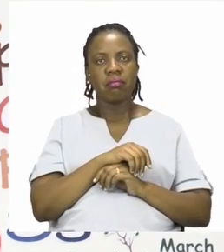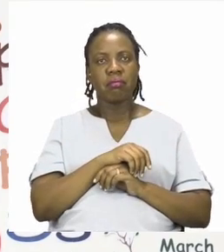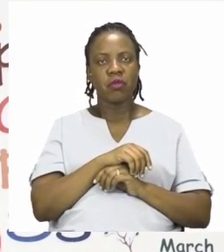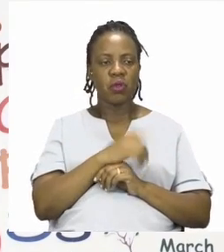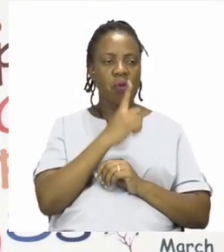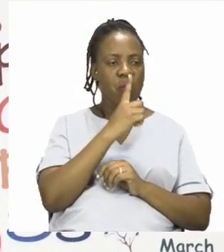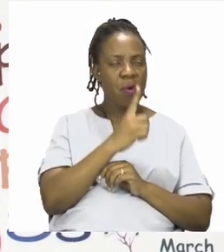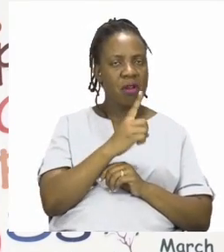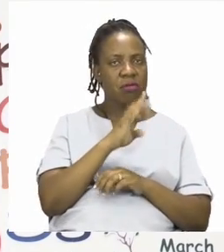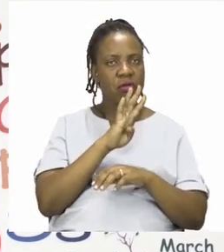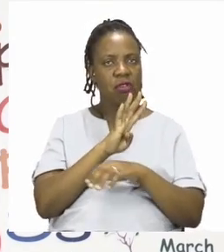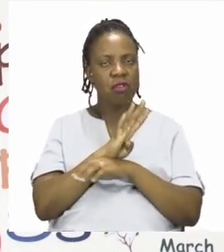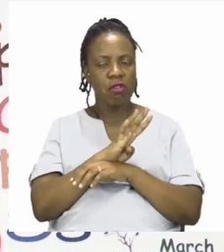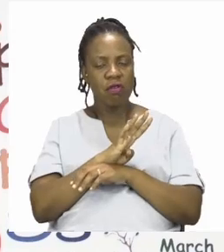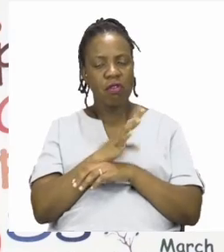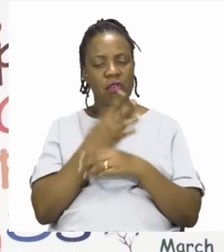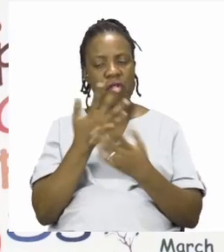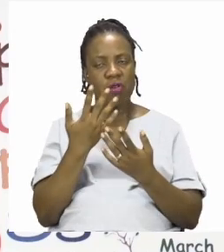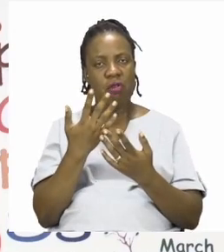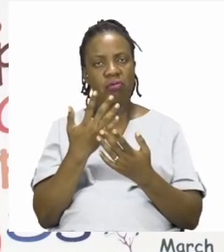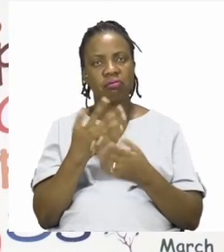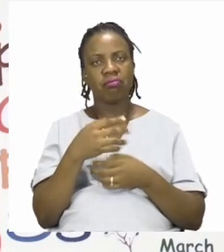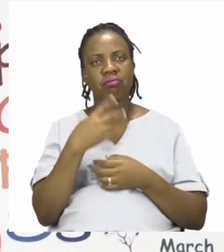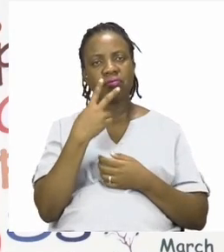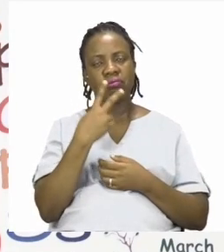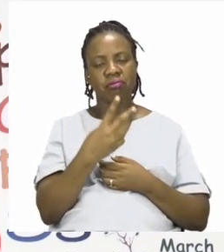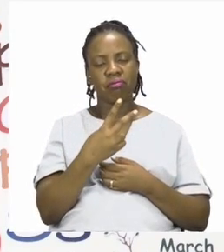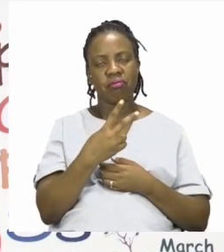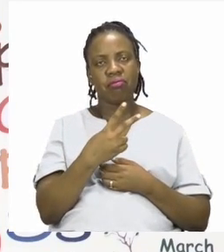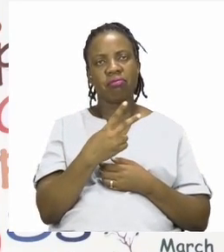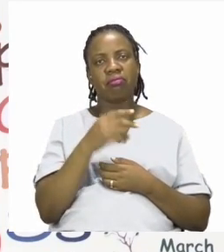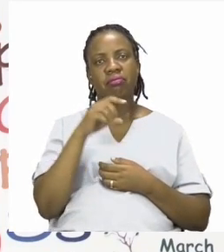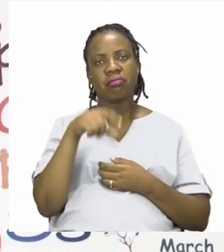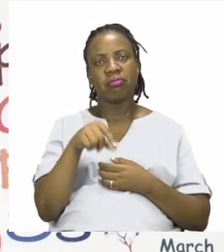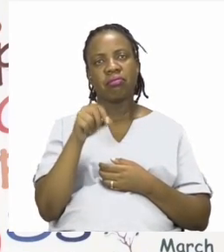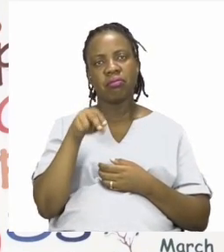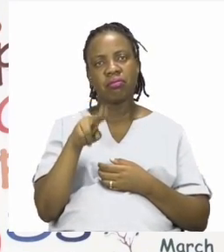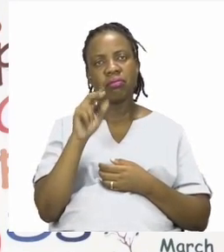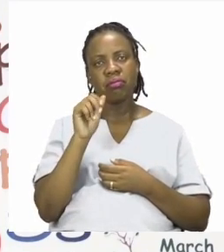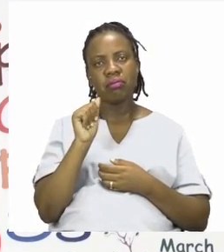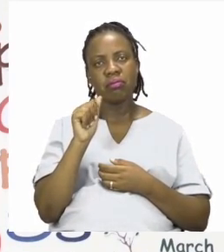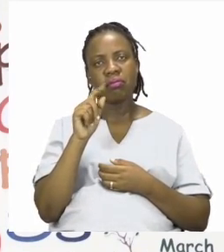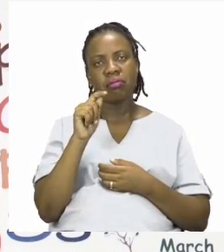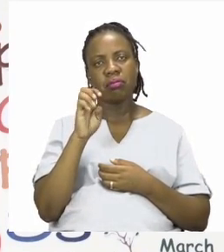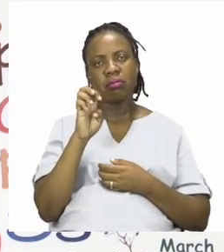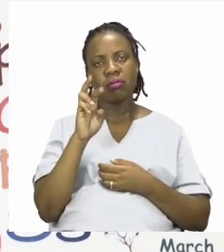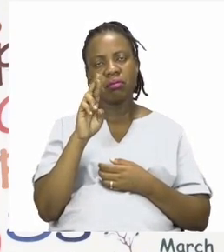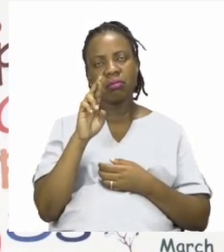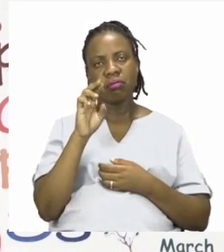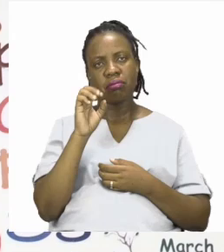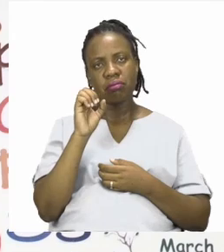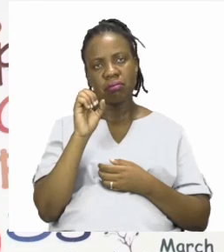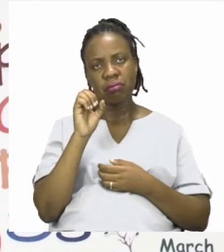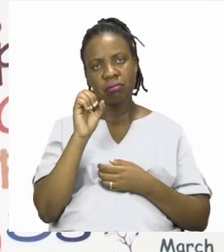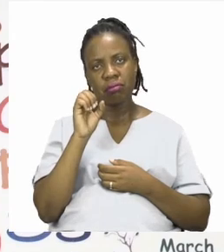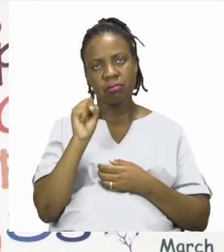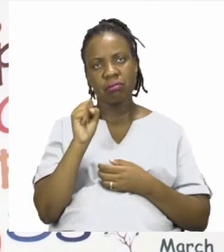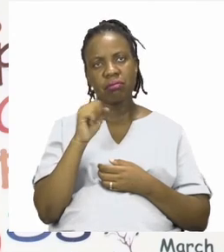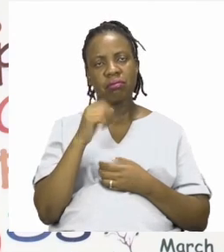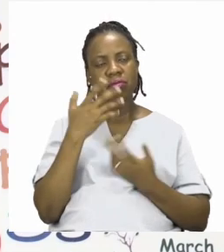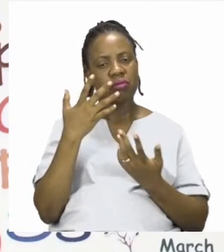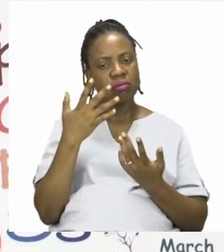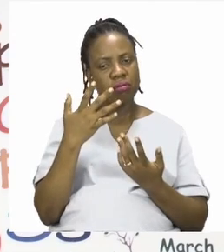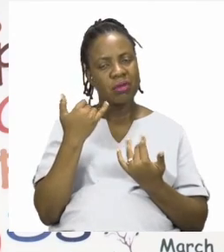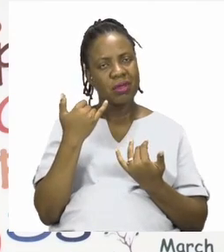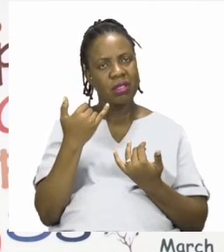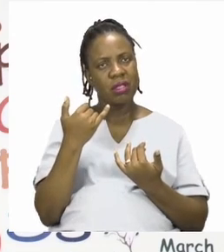have 2/4? Now we have to have a look, is one part colored or shaded or